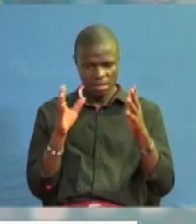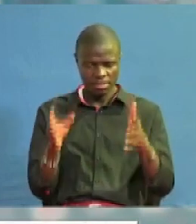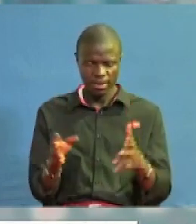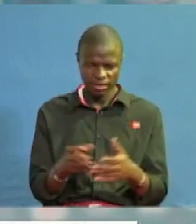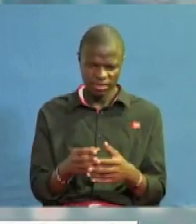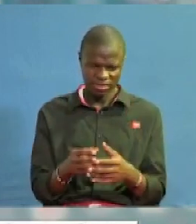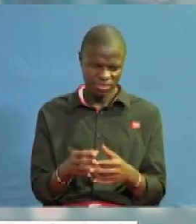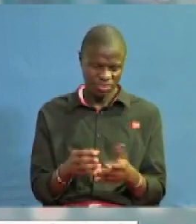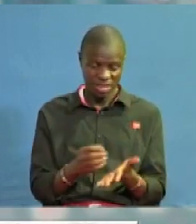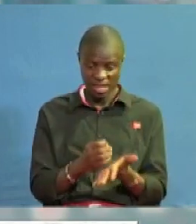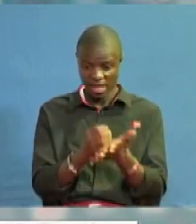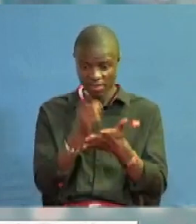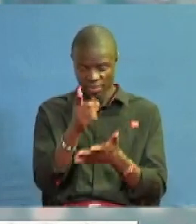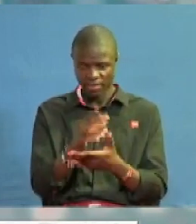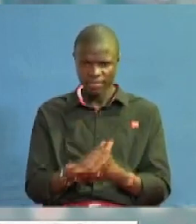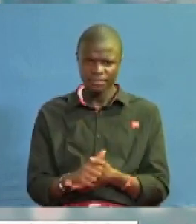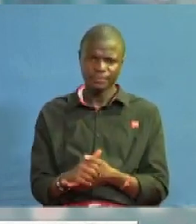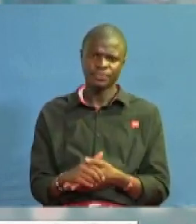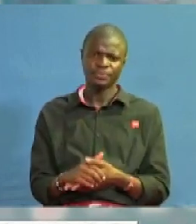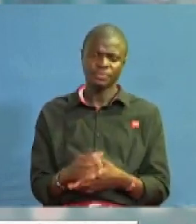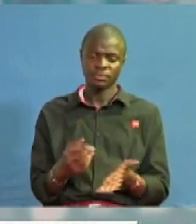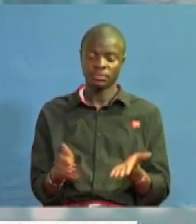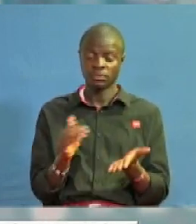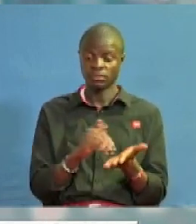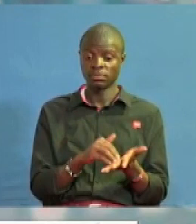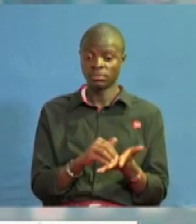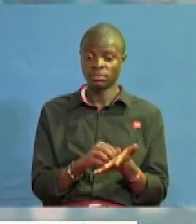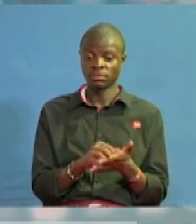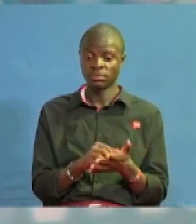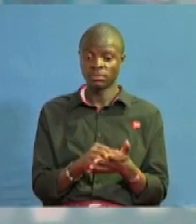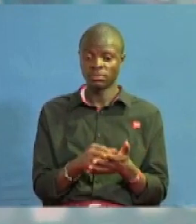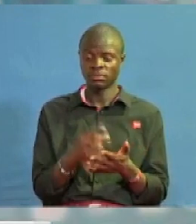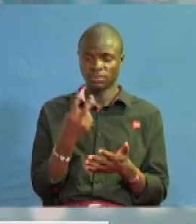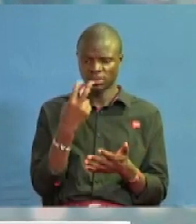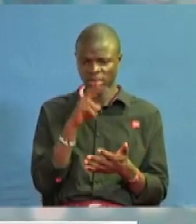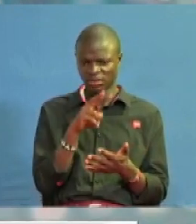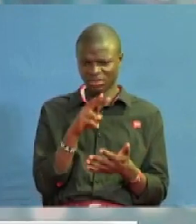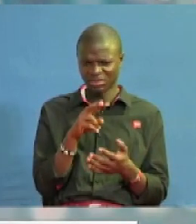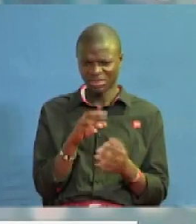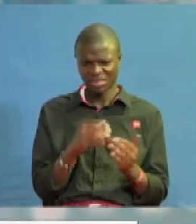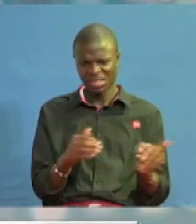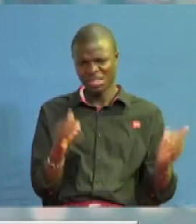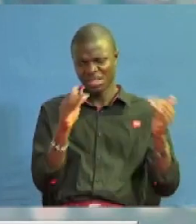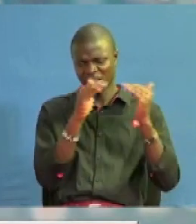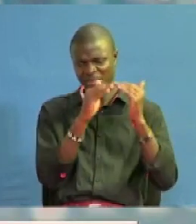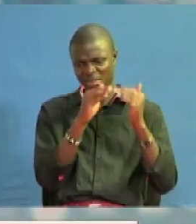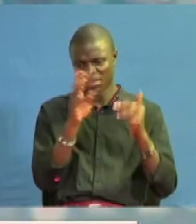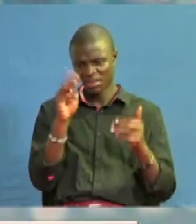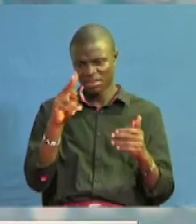to open one. Okay? Yeah. Now, again, look for Capital Markets Authority. They are the ones